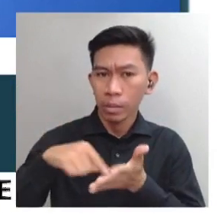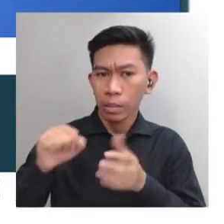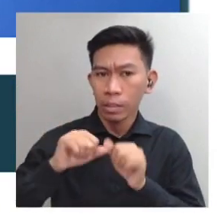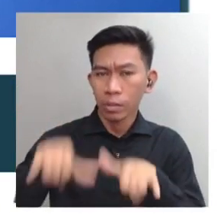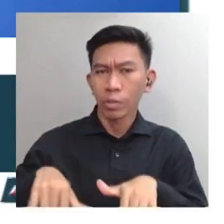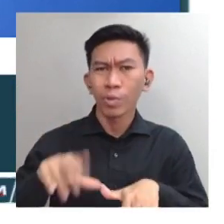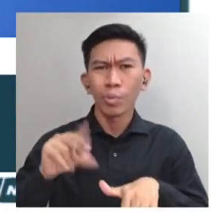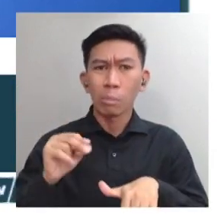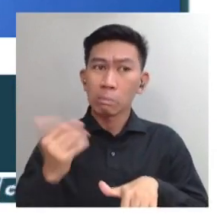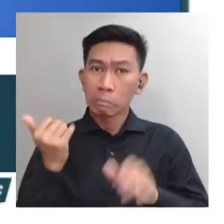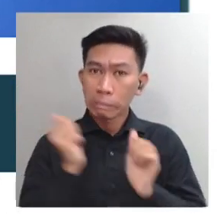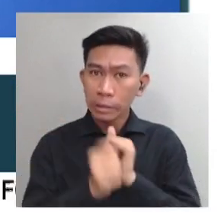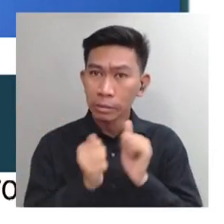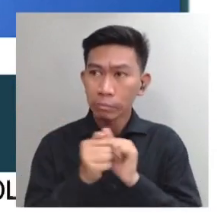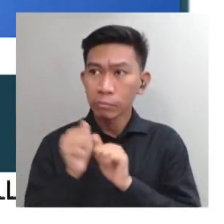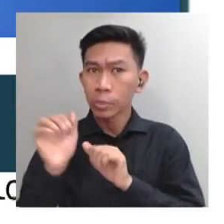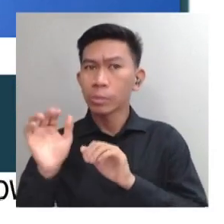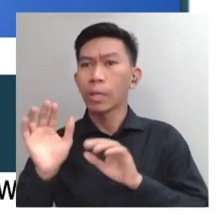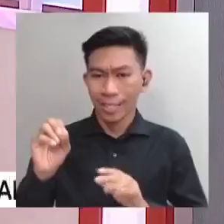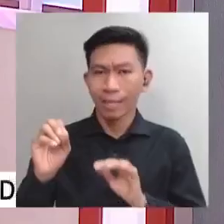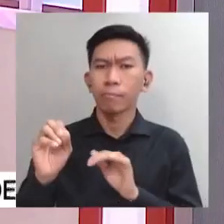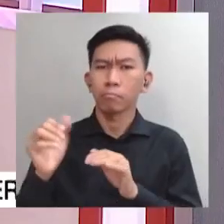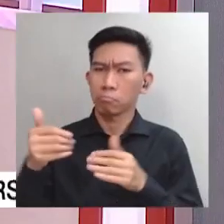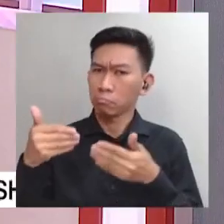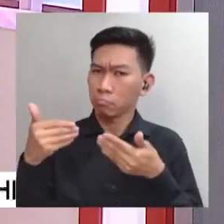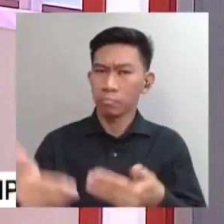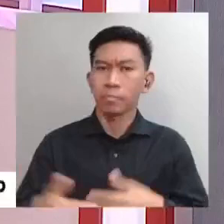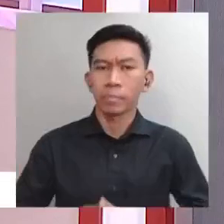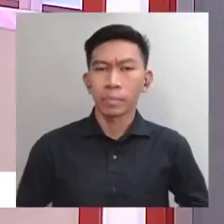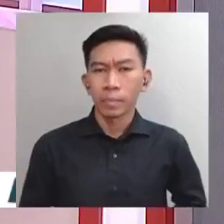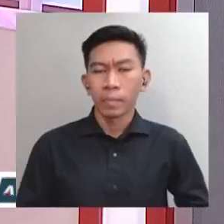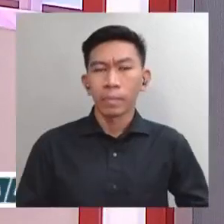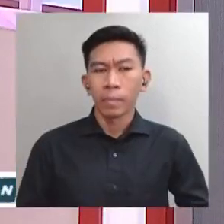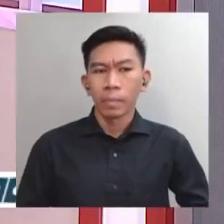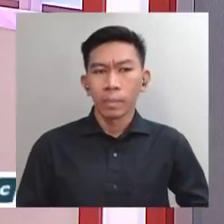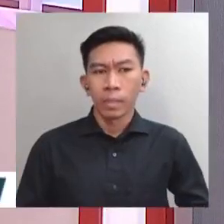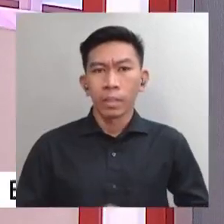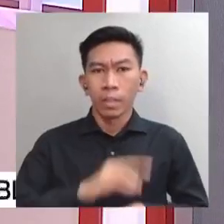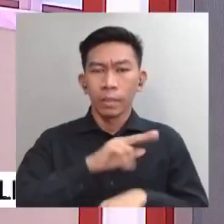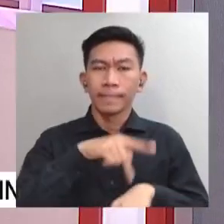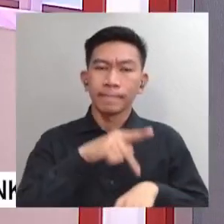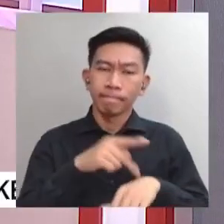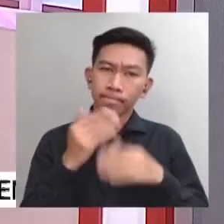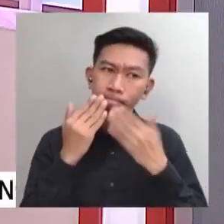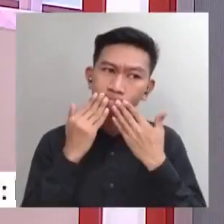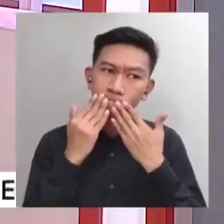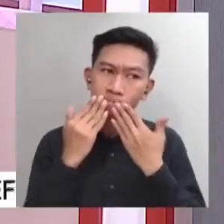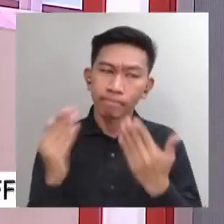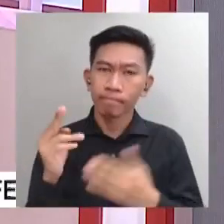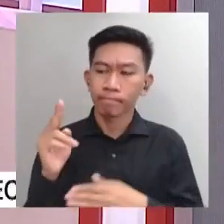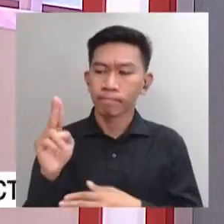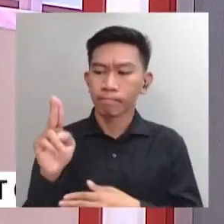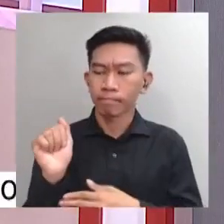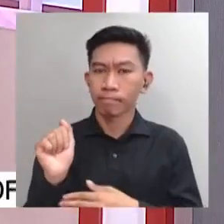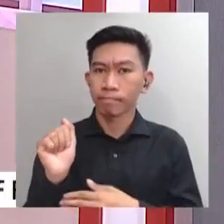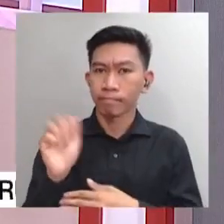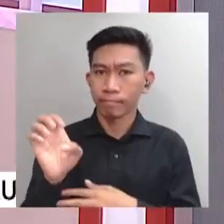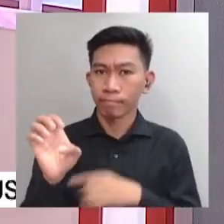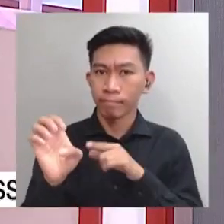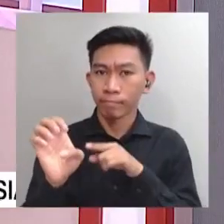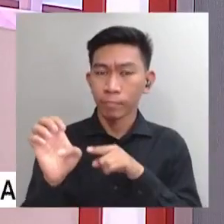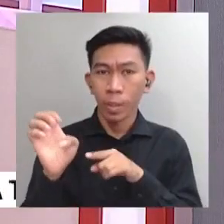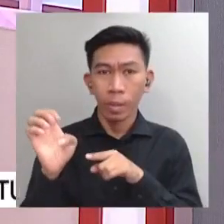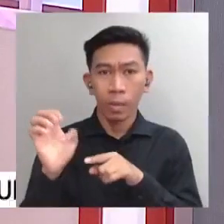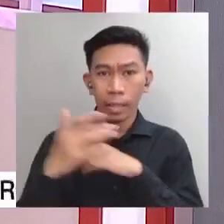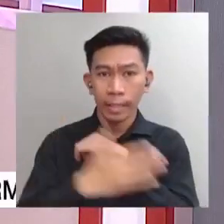for new information here. The Philippines expressing its gratitude to the United Arab Emirates. That's following the